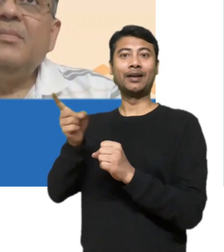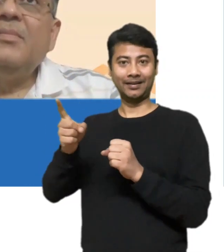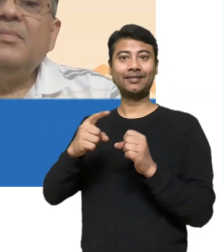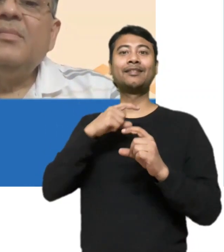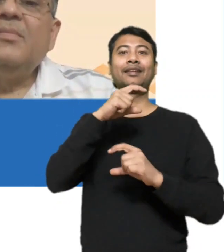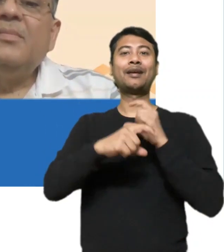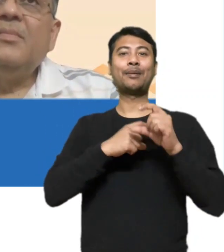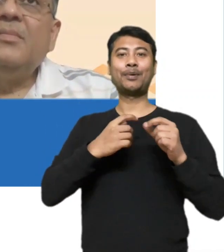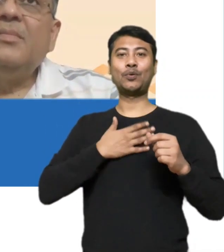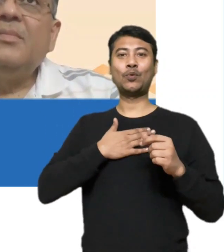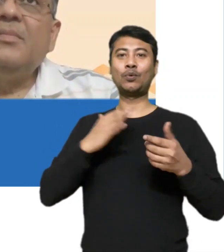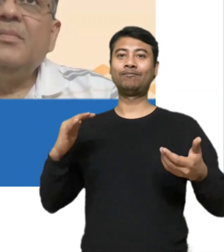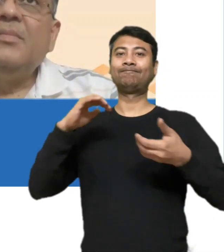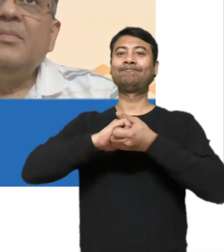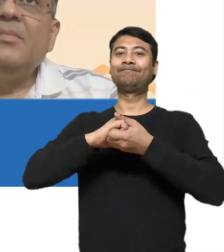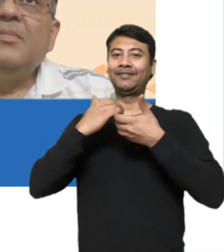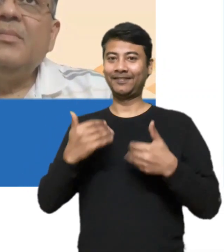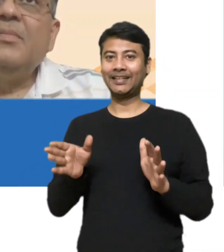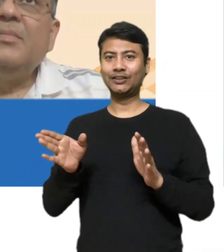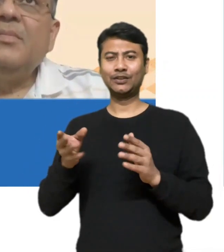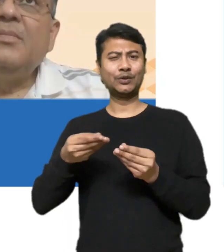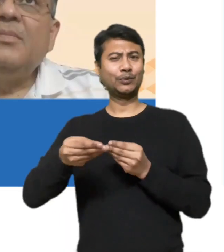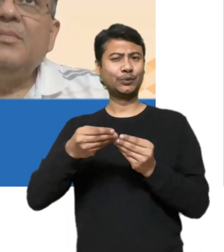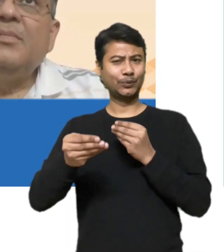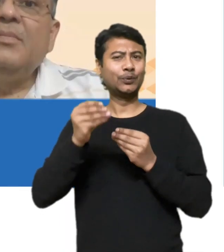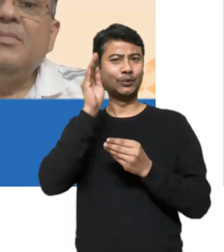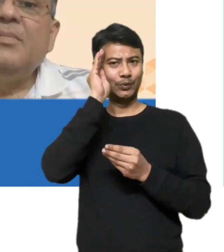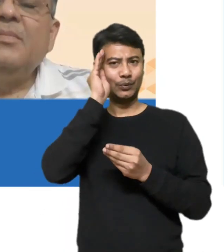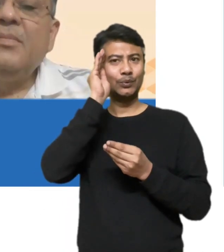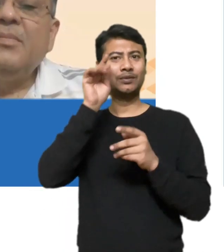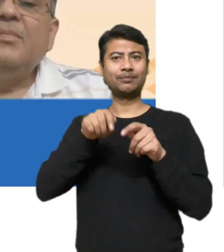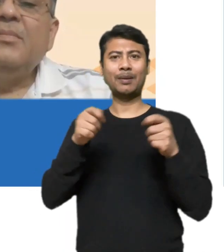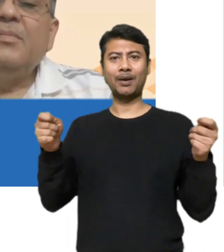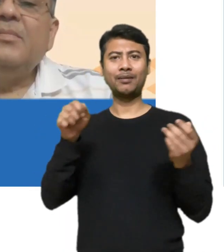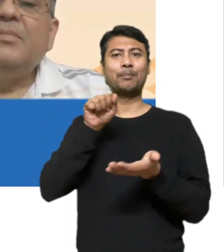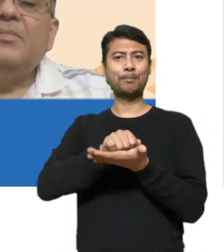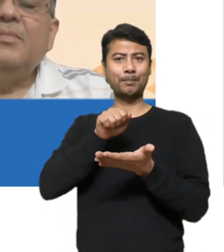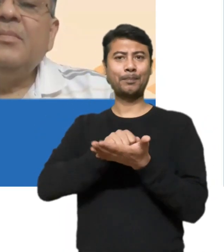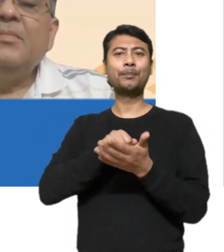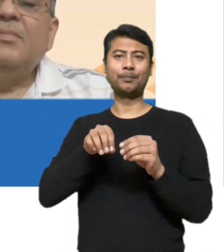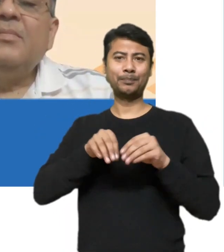with some states, so largely Madhya Pradesh and also Andhra Pradesh.